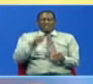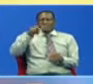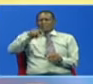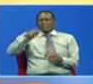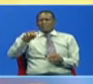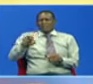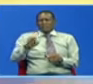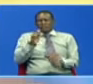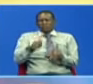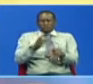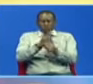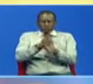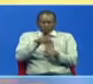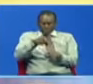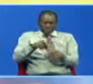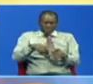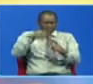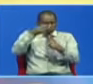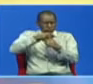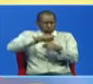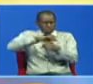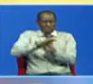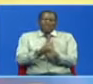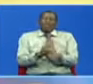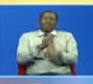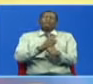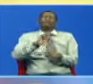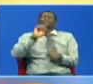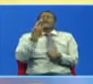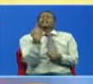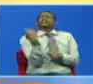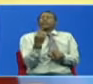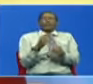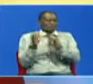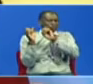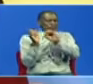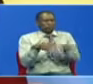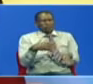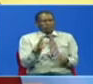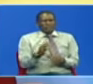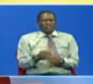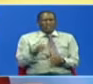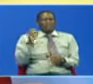this pandemic. These are one-time use disposable items that are very